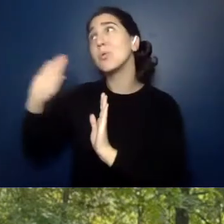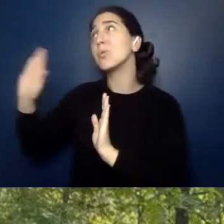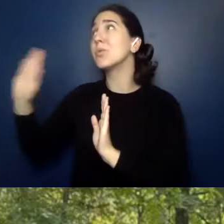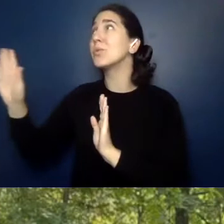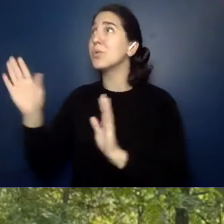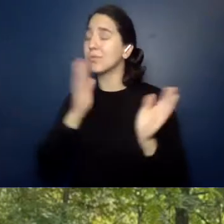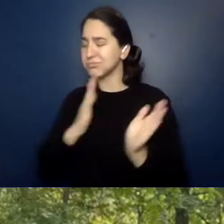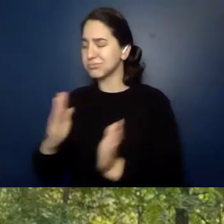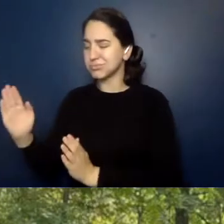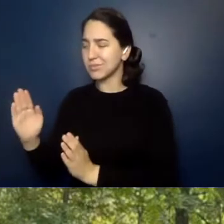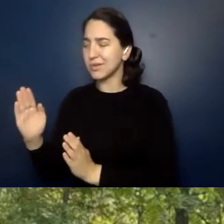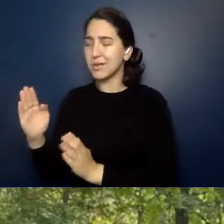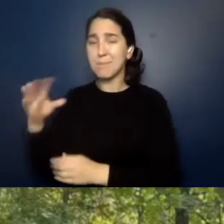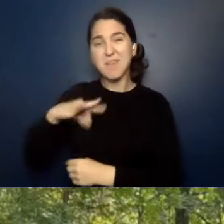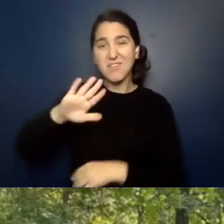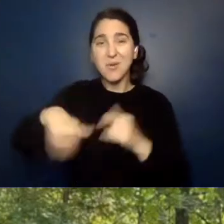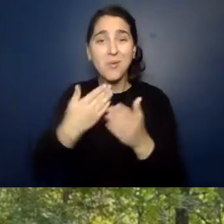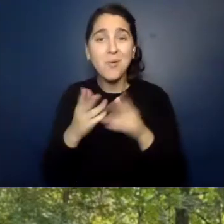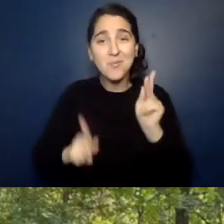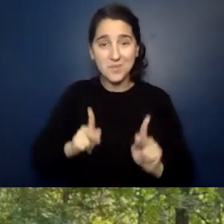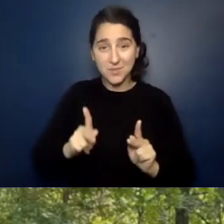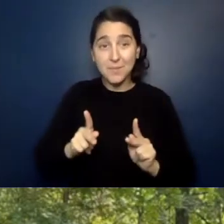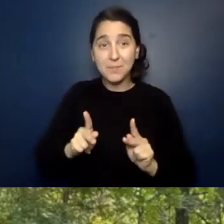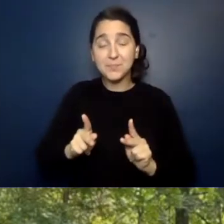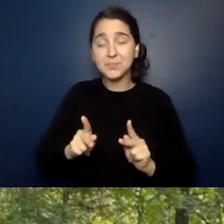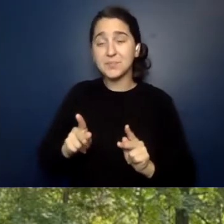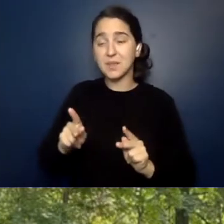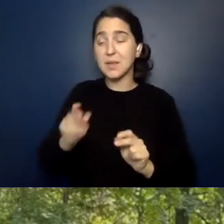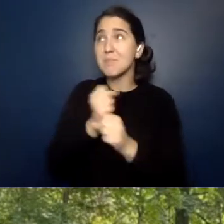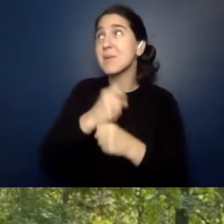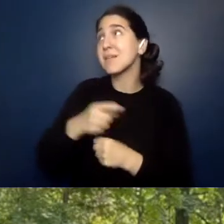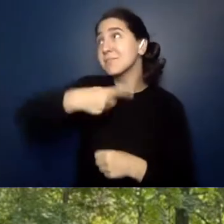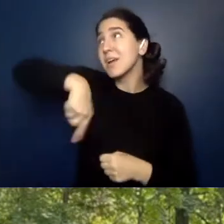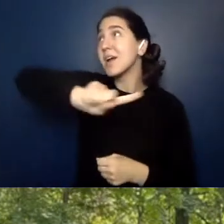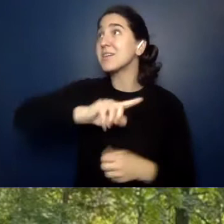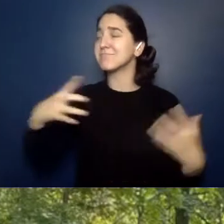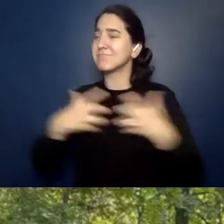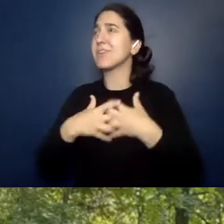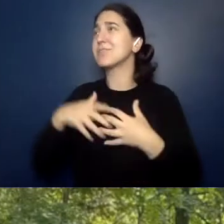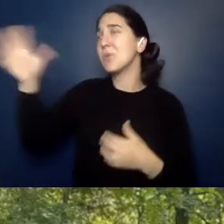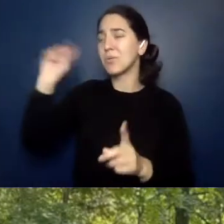body. Heal us in our wounded places. Comfort us in our grief.